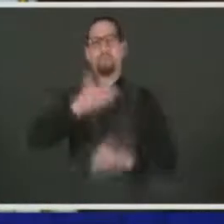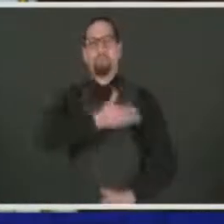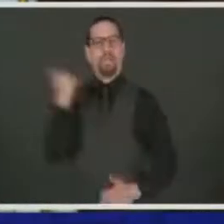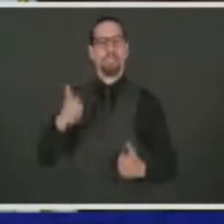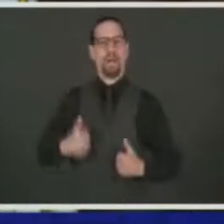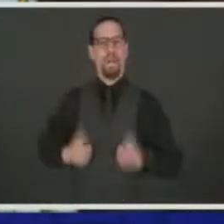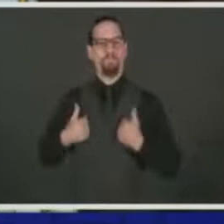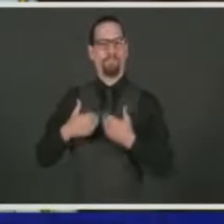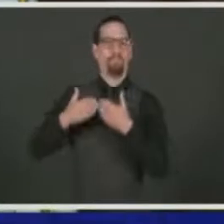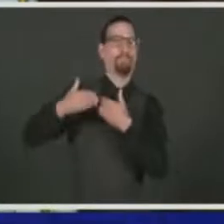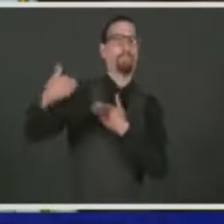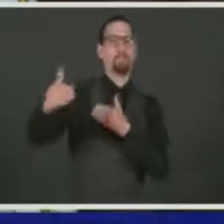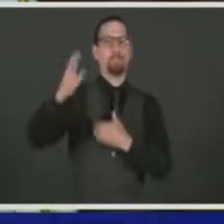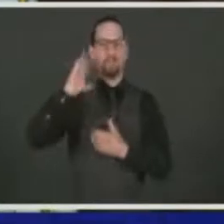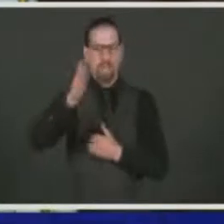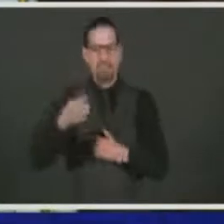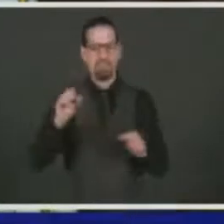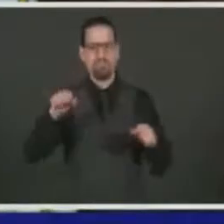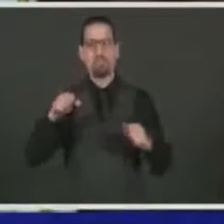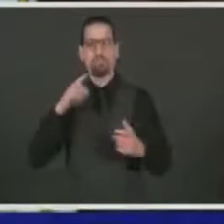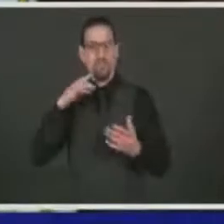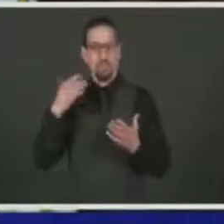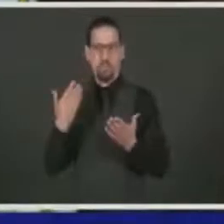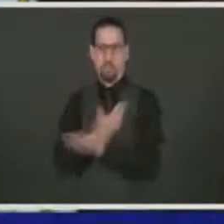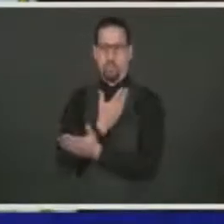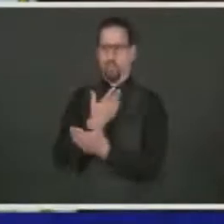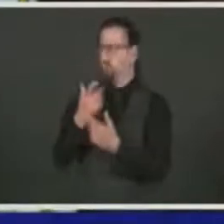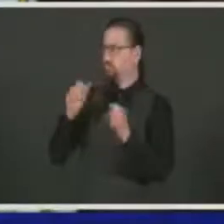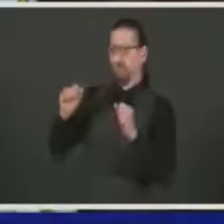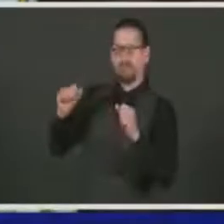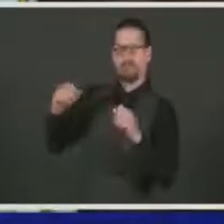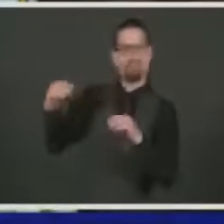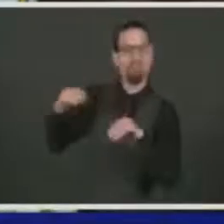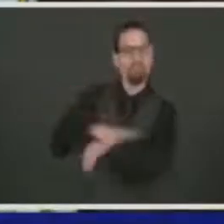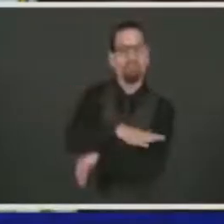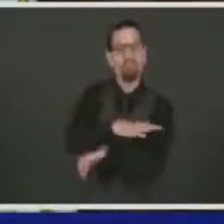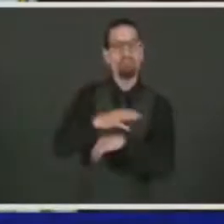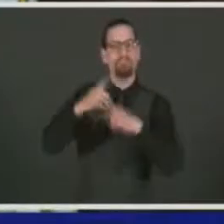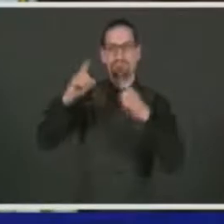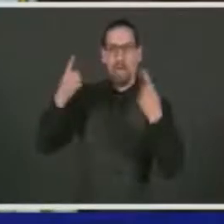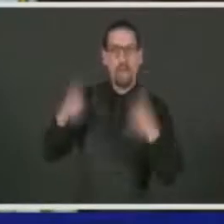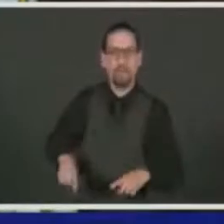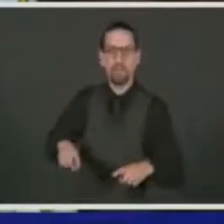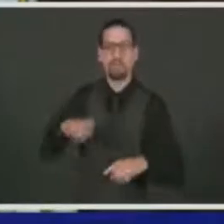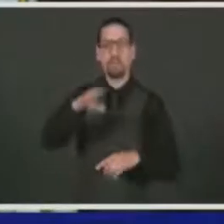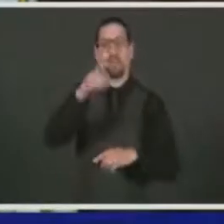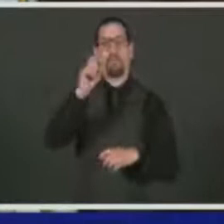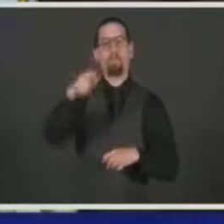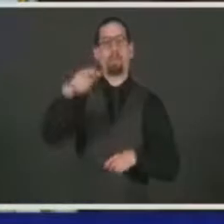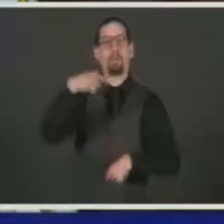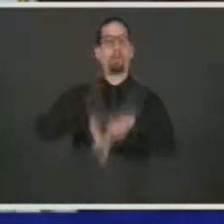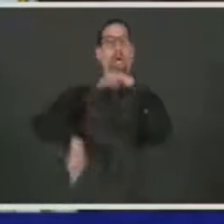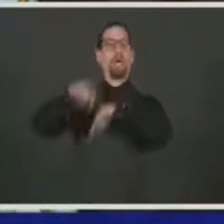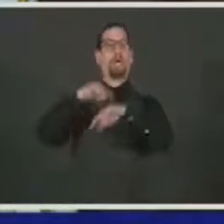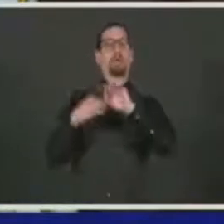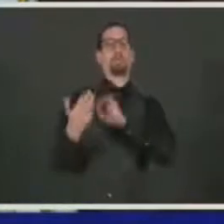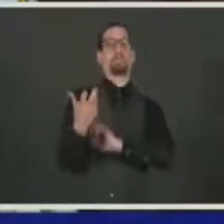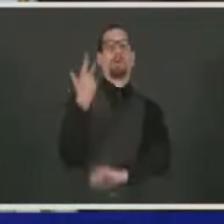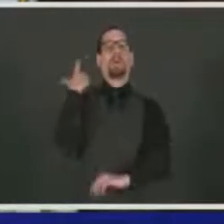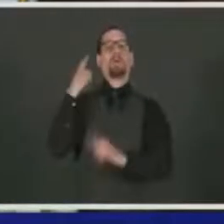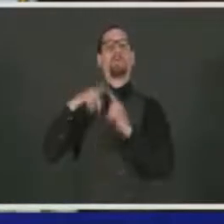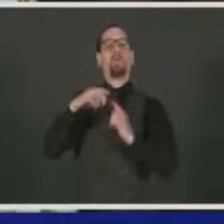threat. But we aren't ever going to go back to the way it was. There's never going to